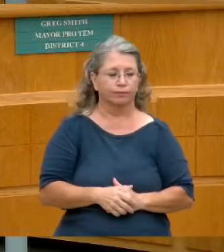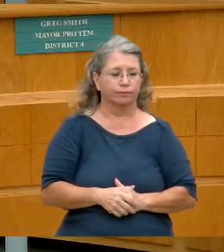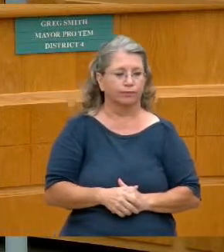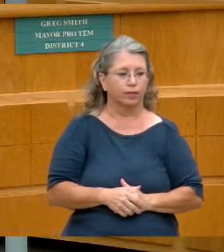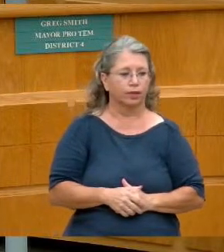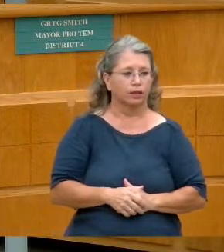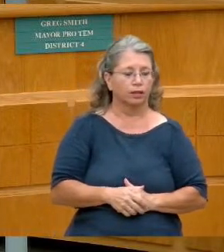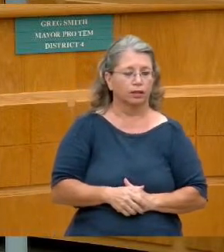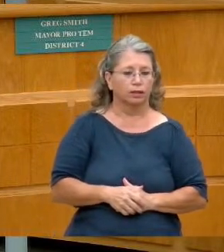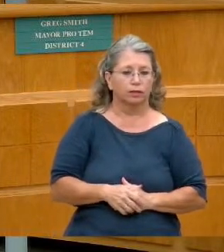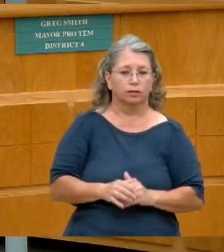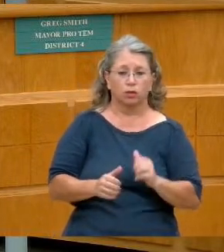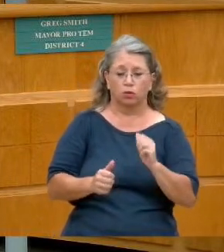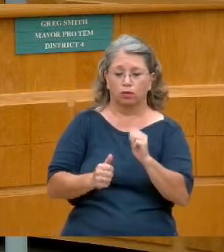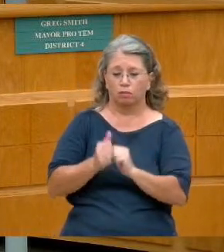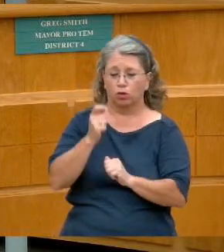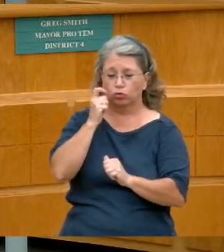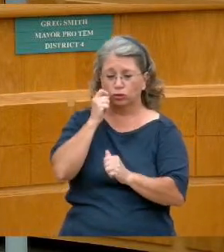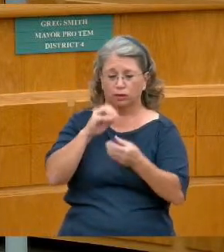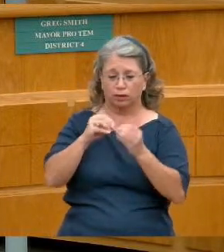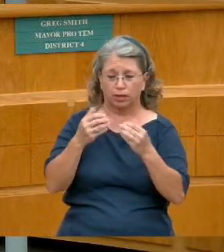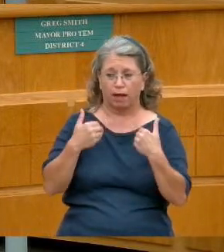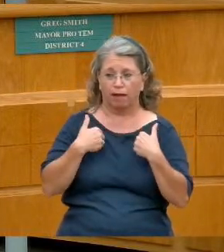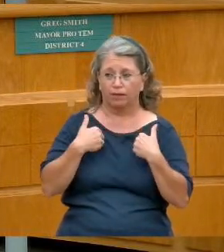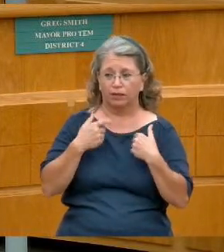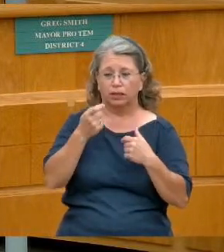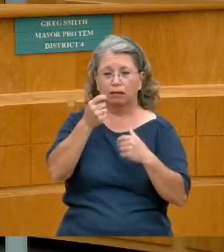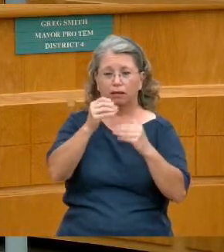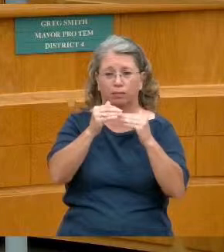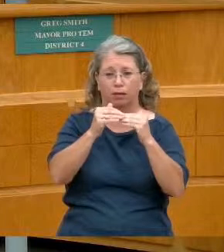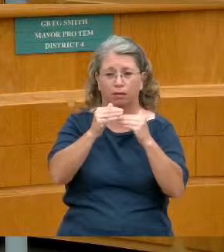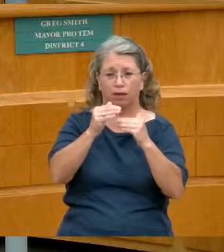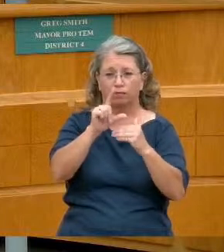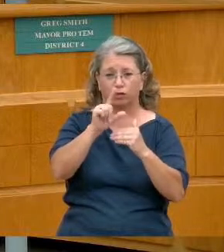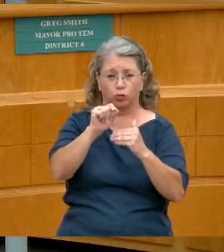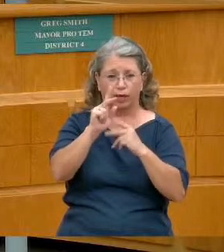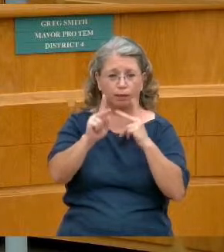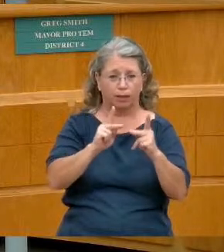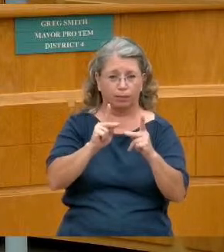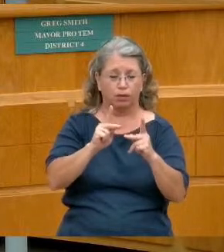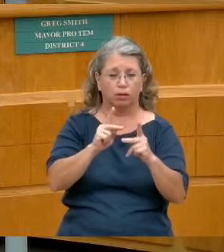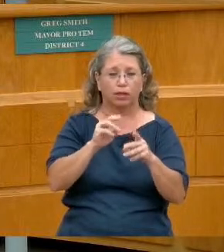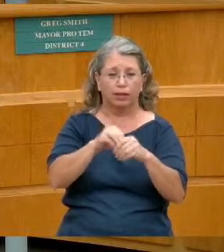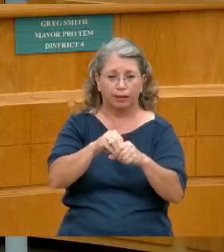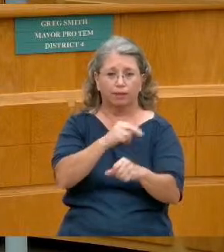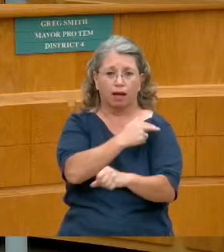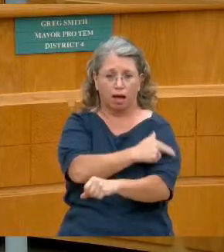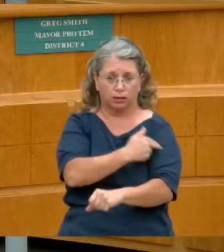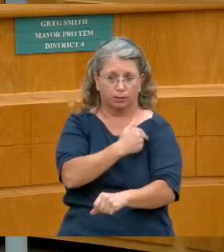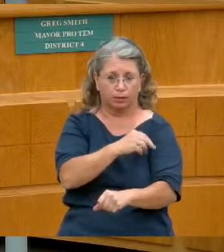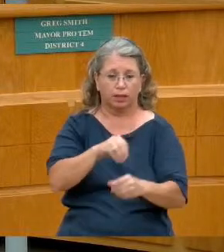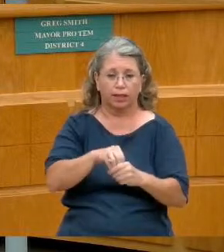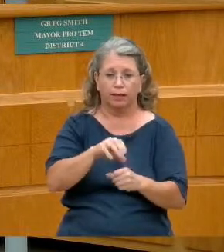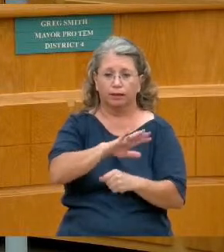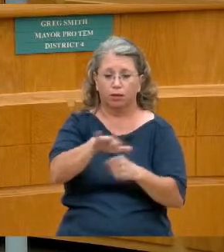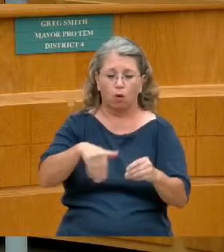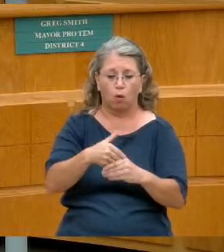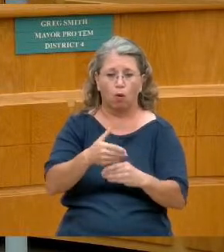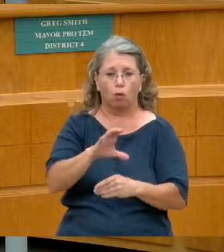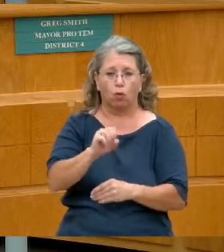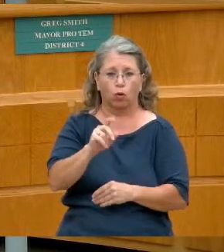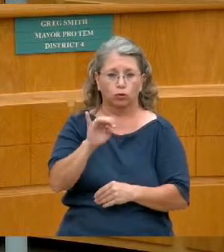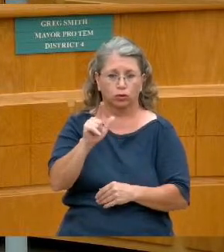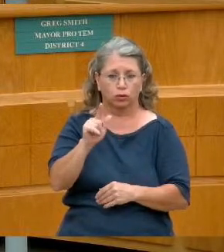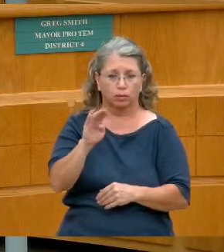The latest data that I had were a little bit above 20 people that are hospitalized in the Coastal Bend area due to COVID, and it fits the